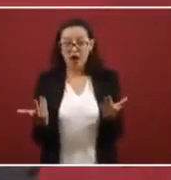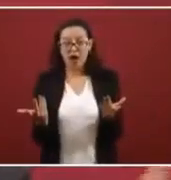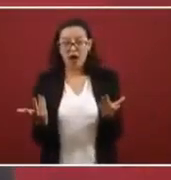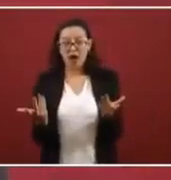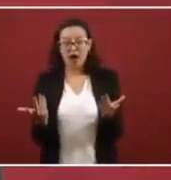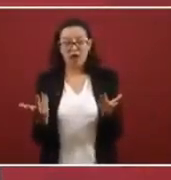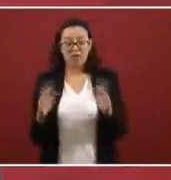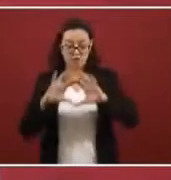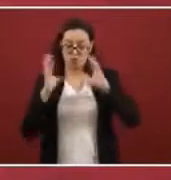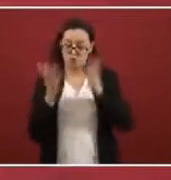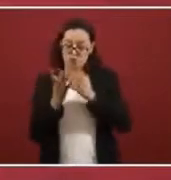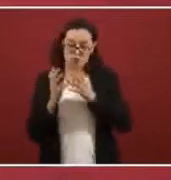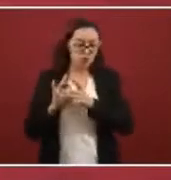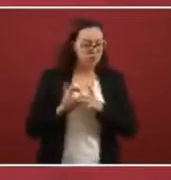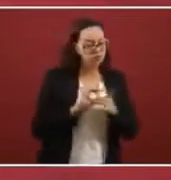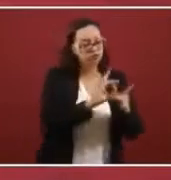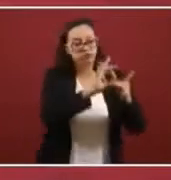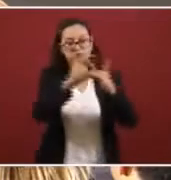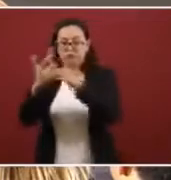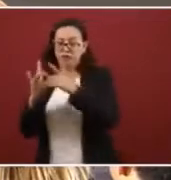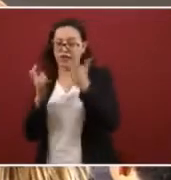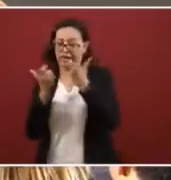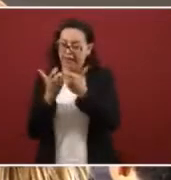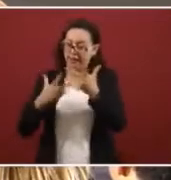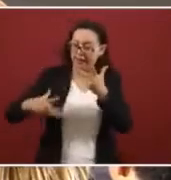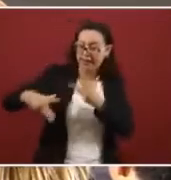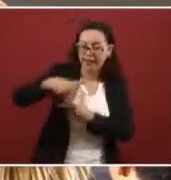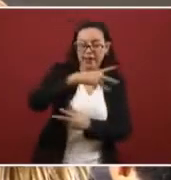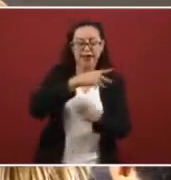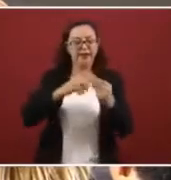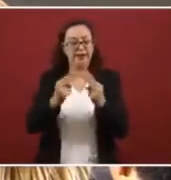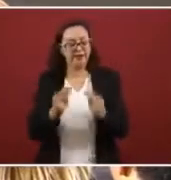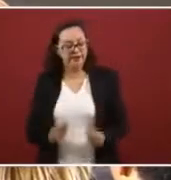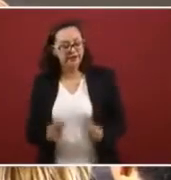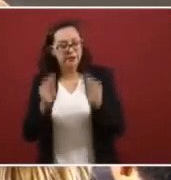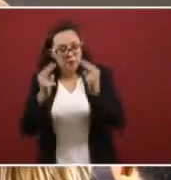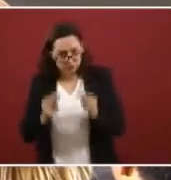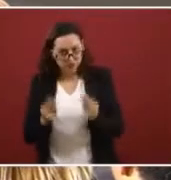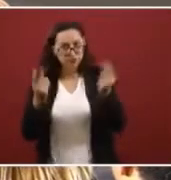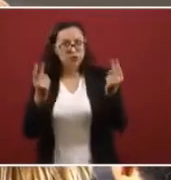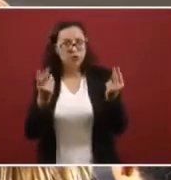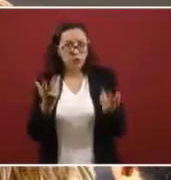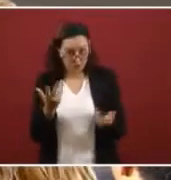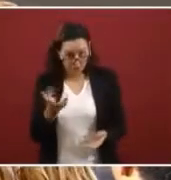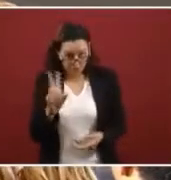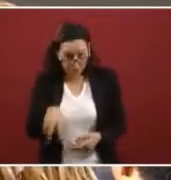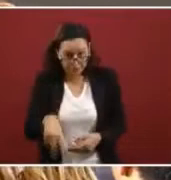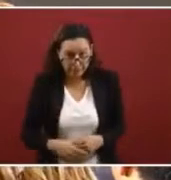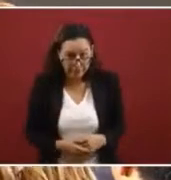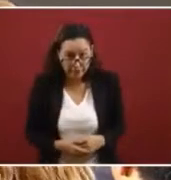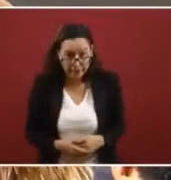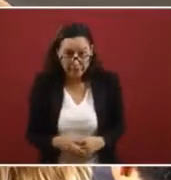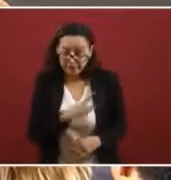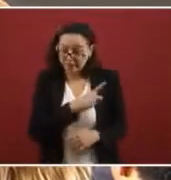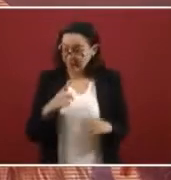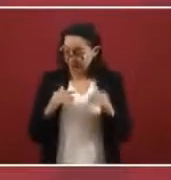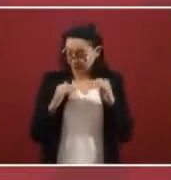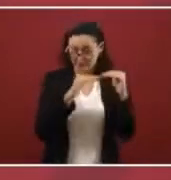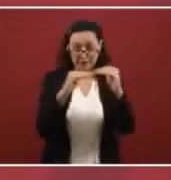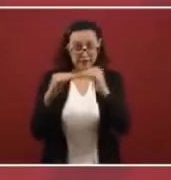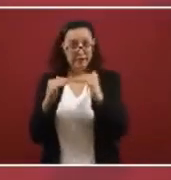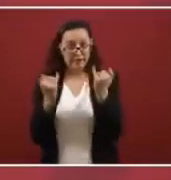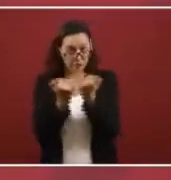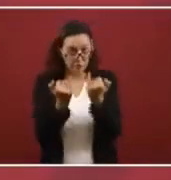standardize, because it's a world that's interrelated commercially. And as a result, that